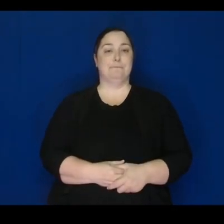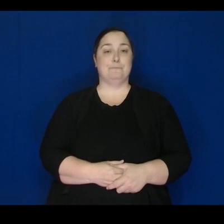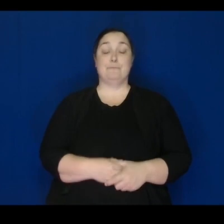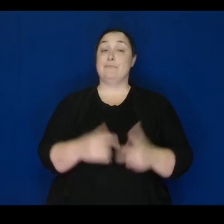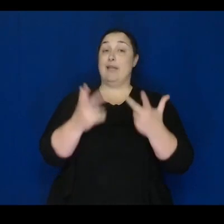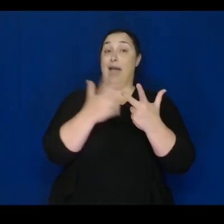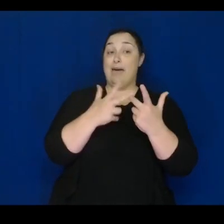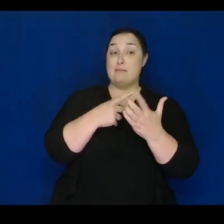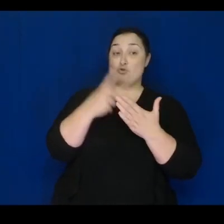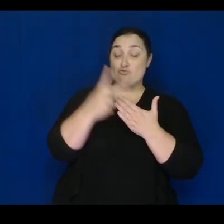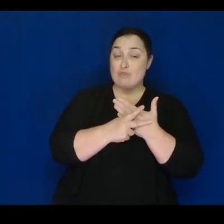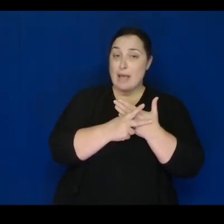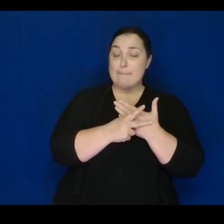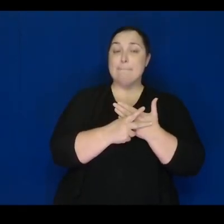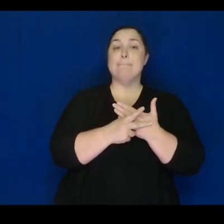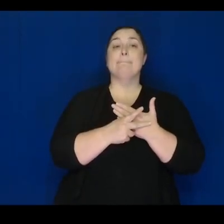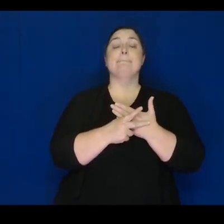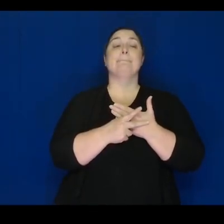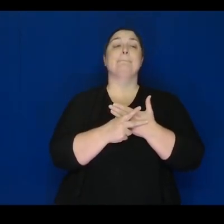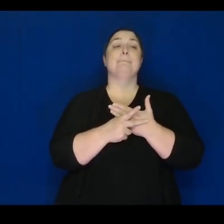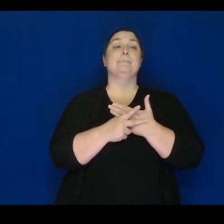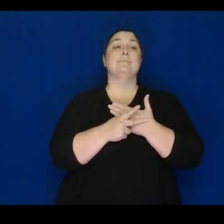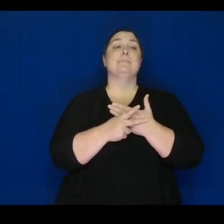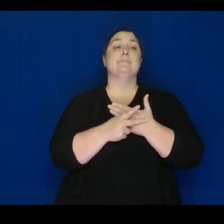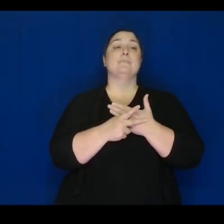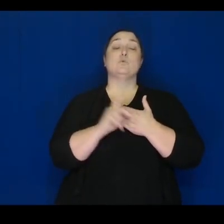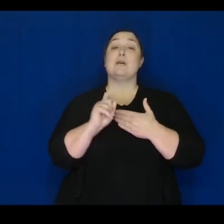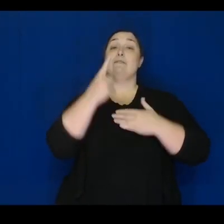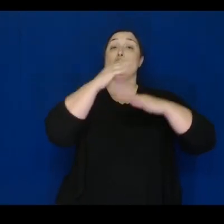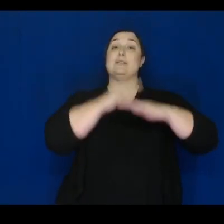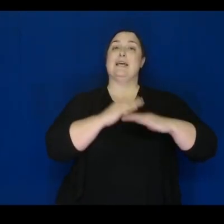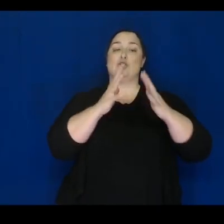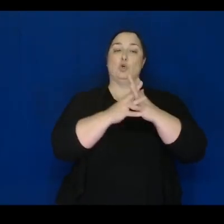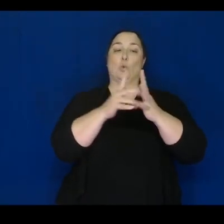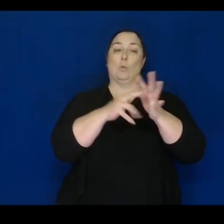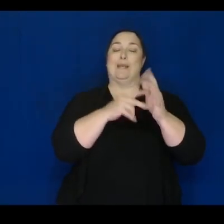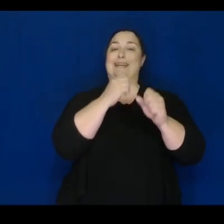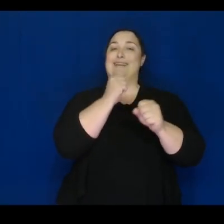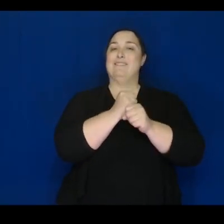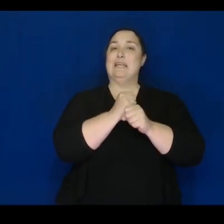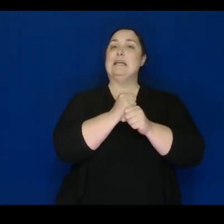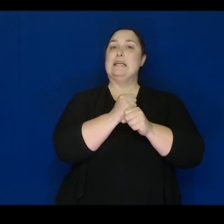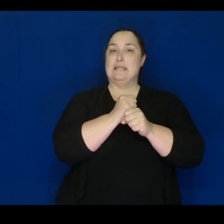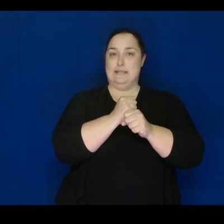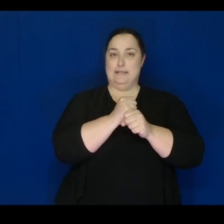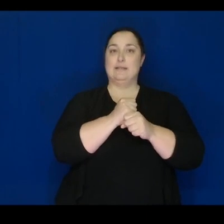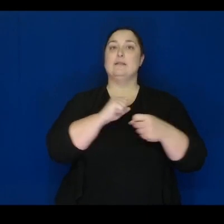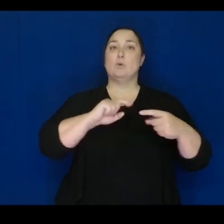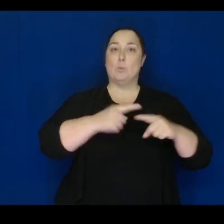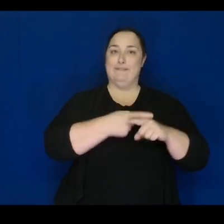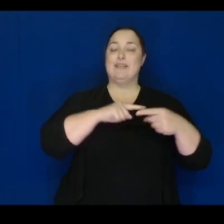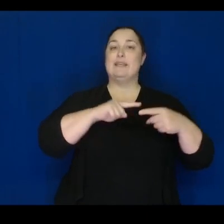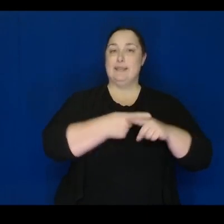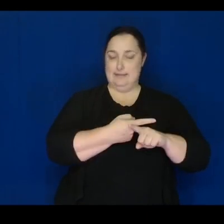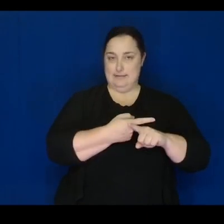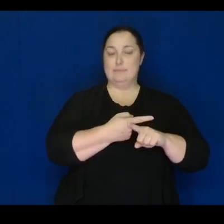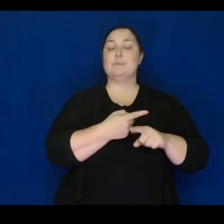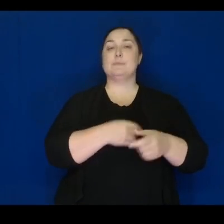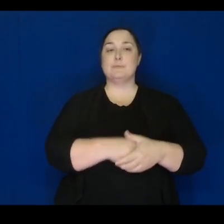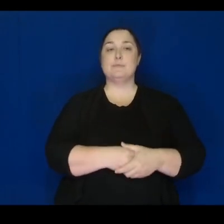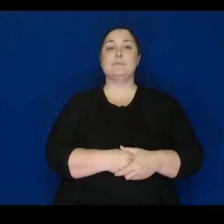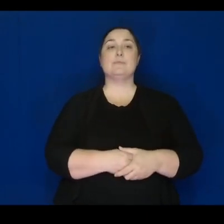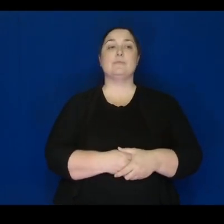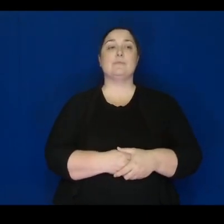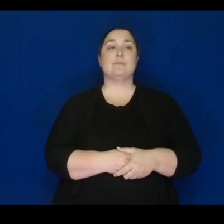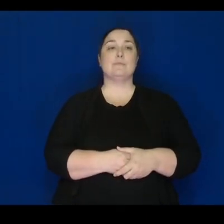Another program we ran was looking at First Nations weaving, a lot by from a lot of